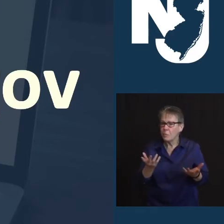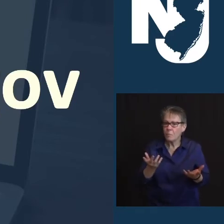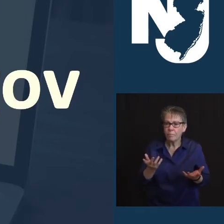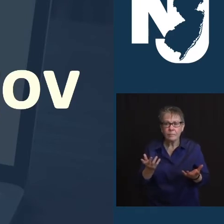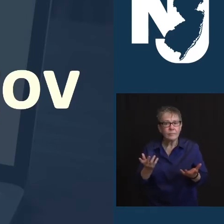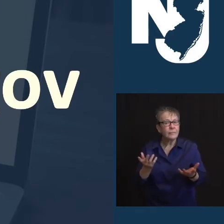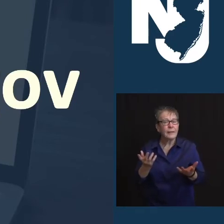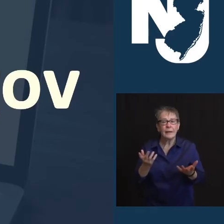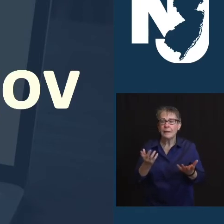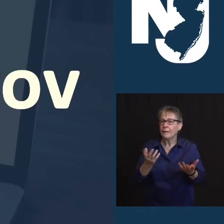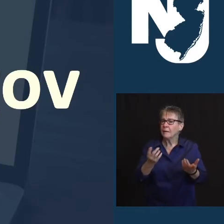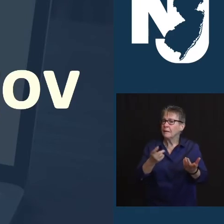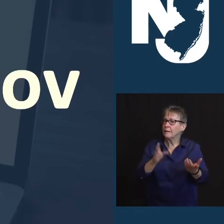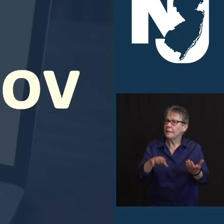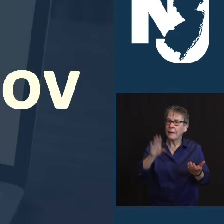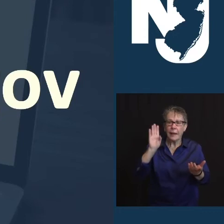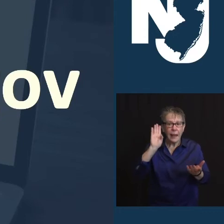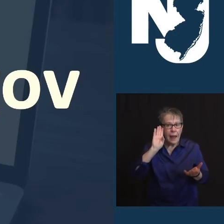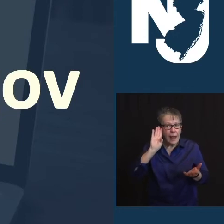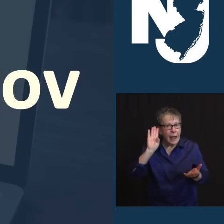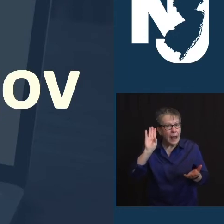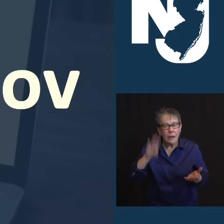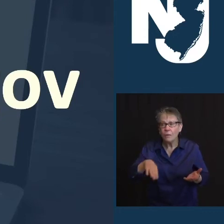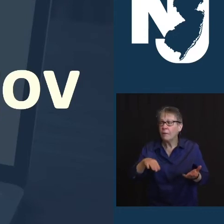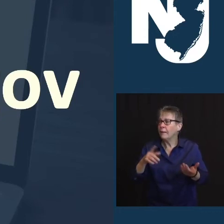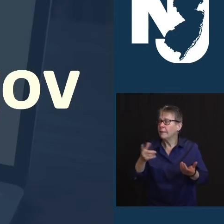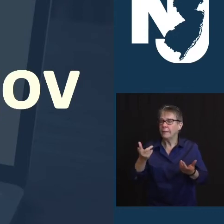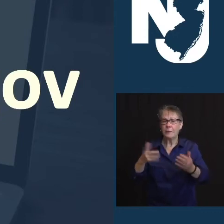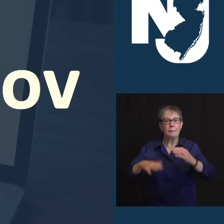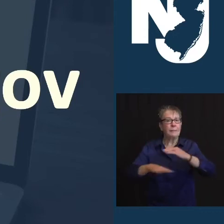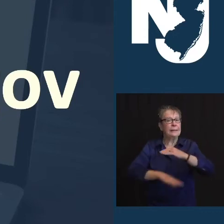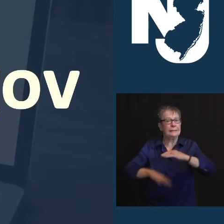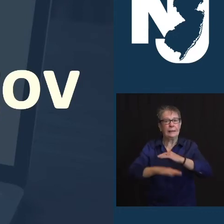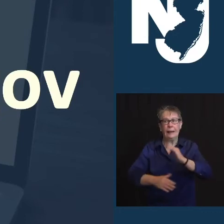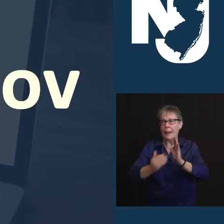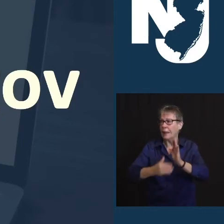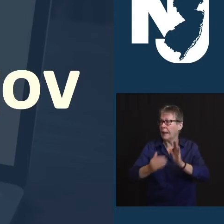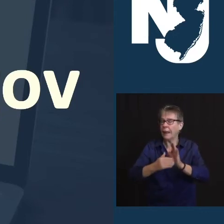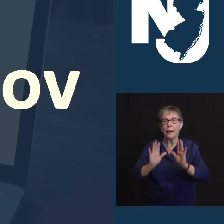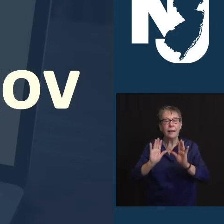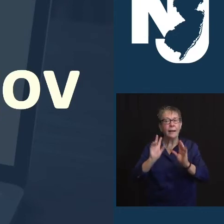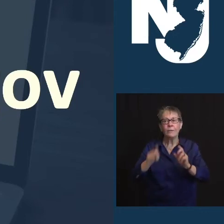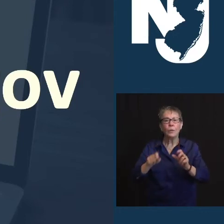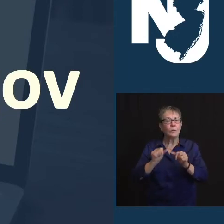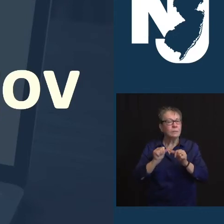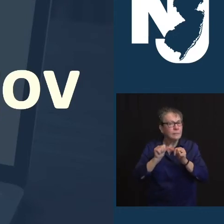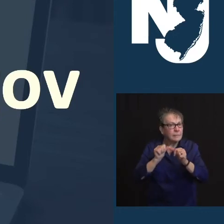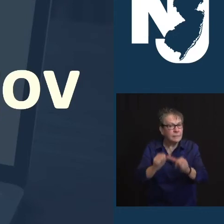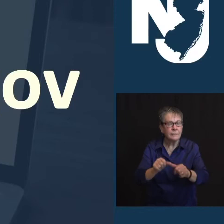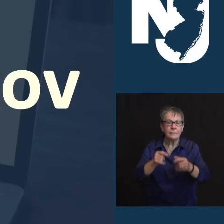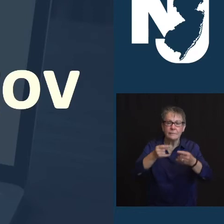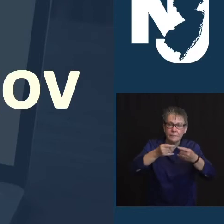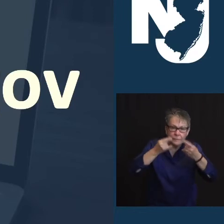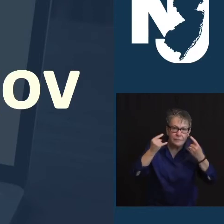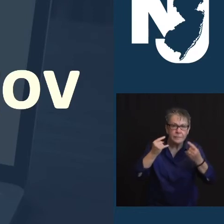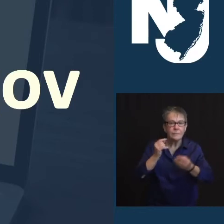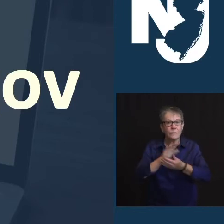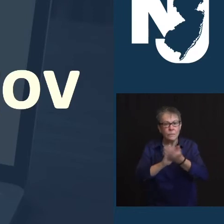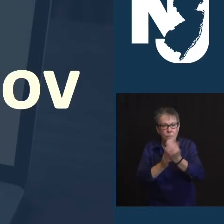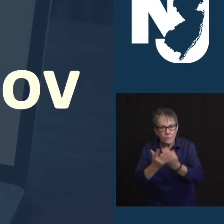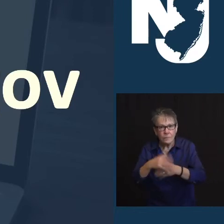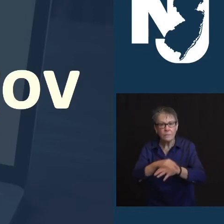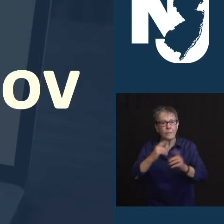smart things, wearing a face mask, social distancing, washing your hands with soap and water, taking yourself off the field if you're not feeling well